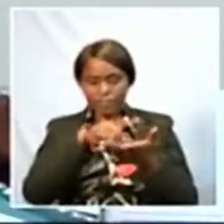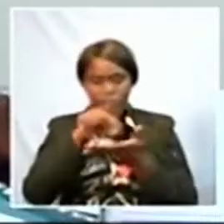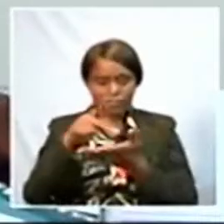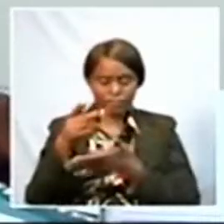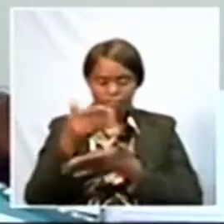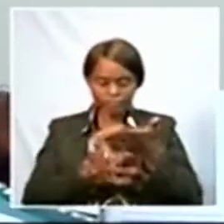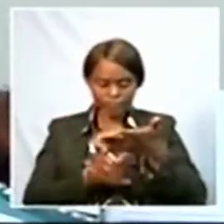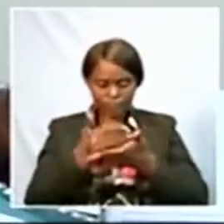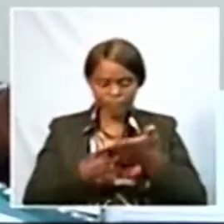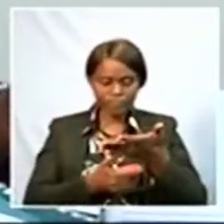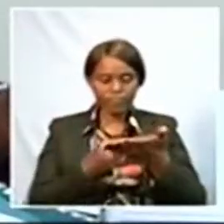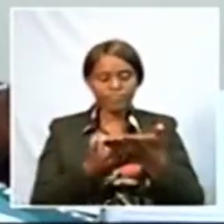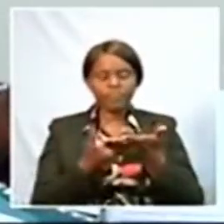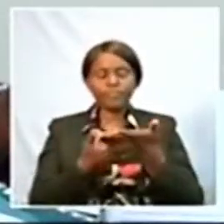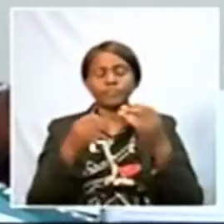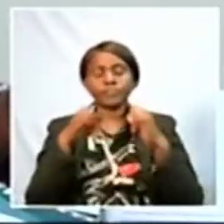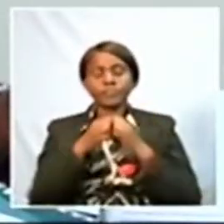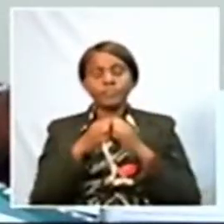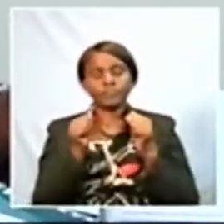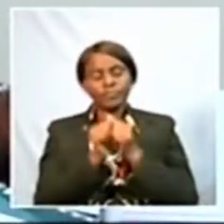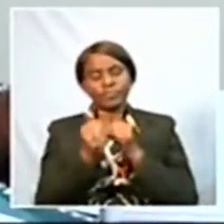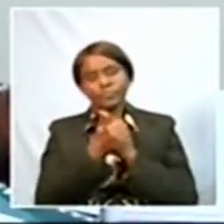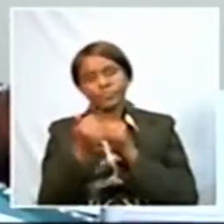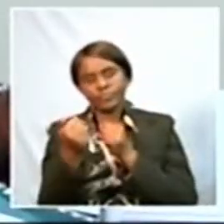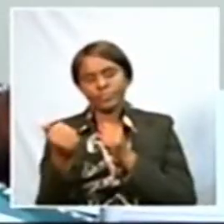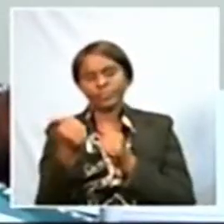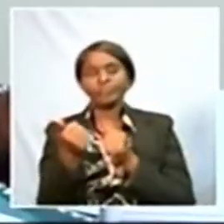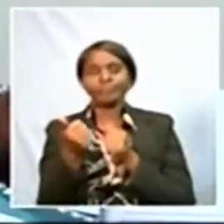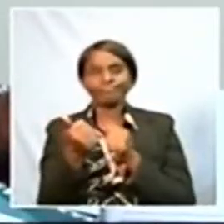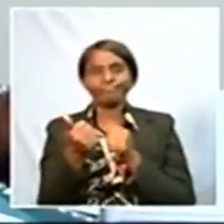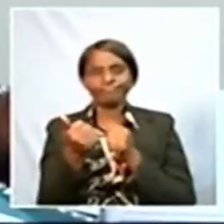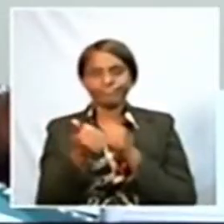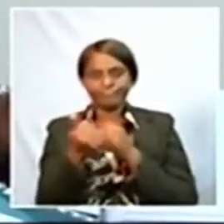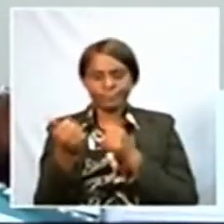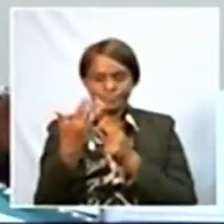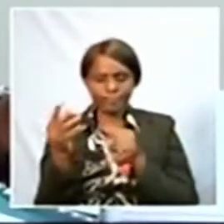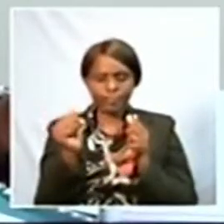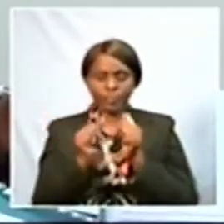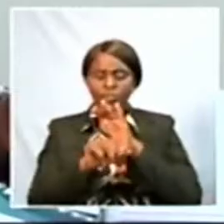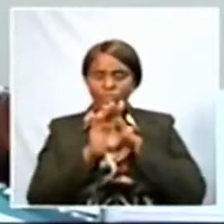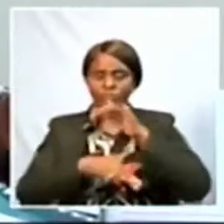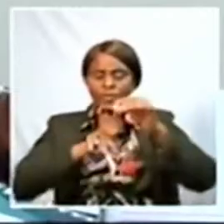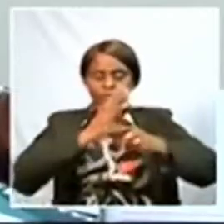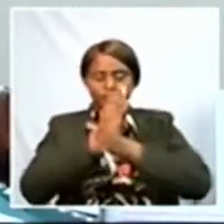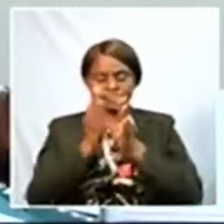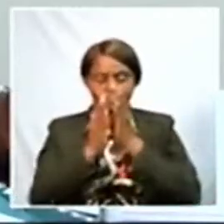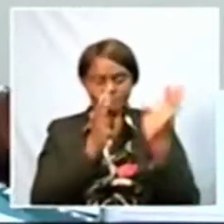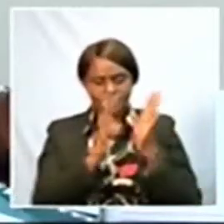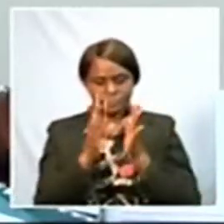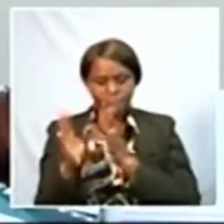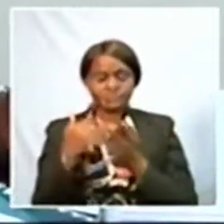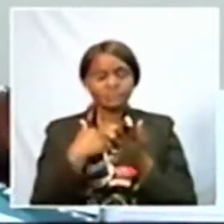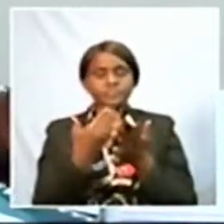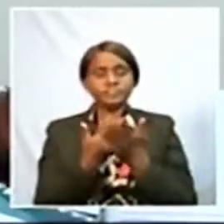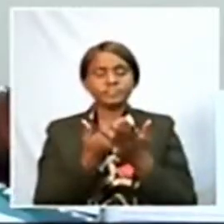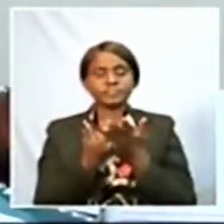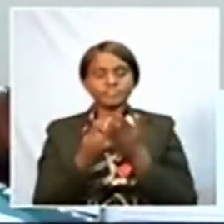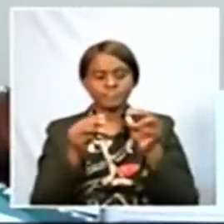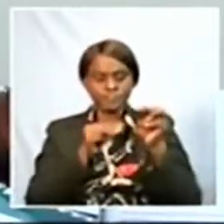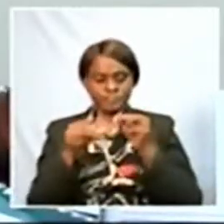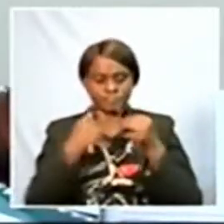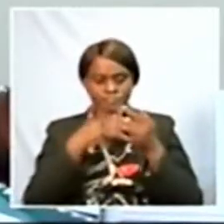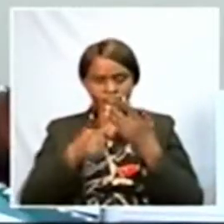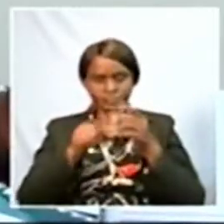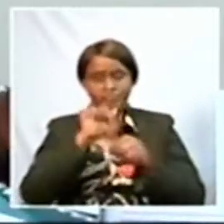vouchers, ledger, bank statement, and extract and the contract. Remedial measure. Management